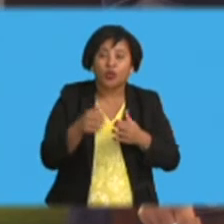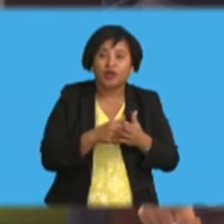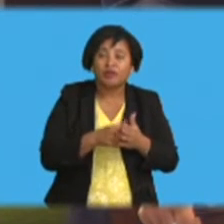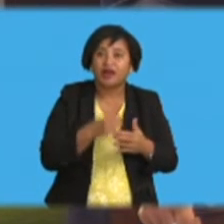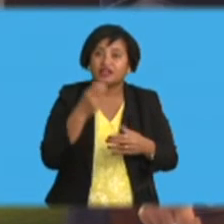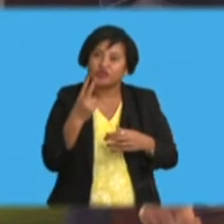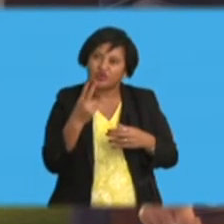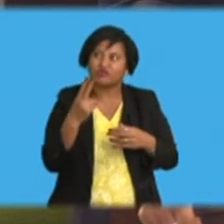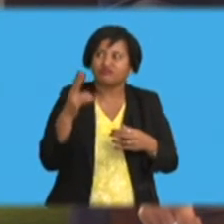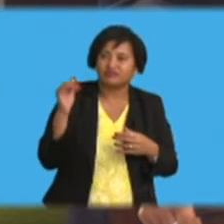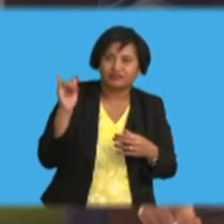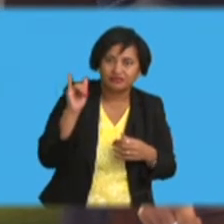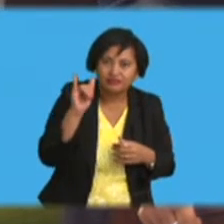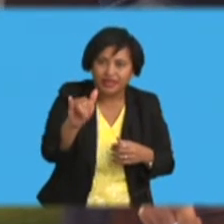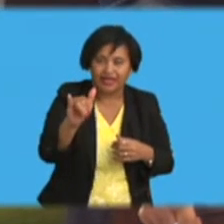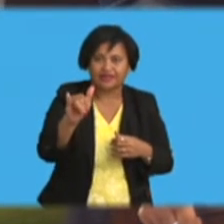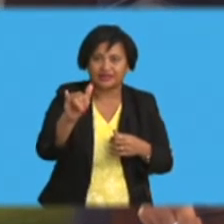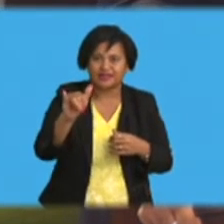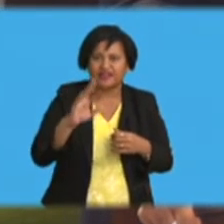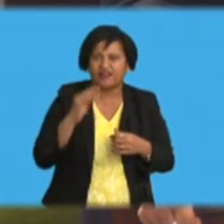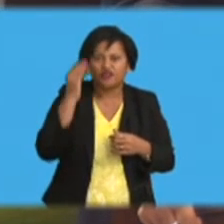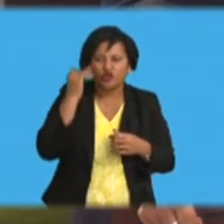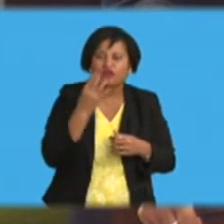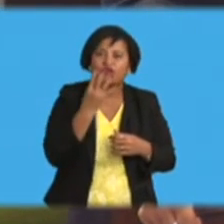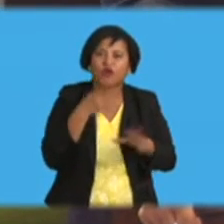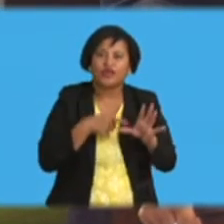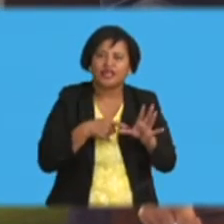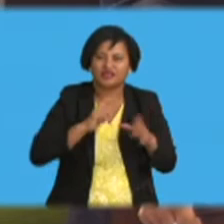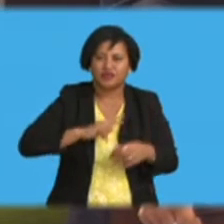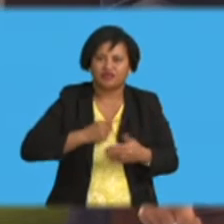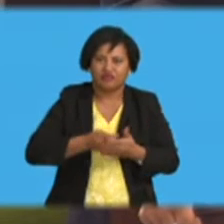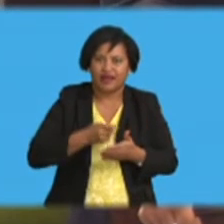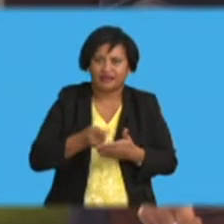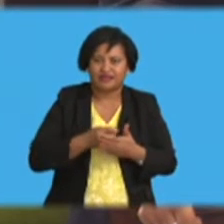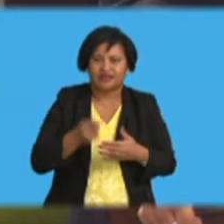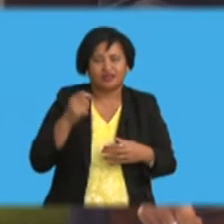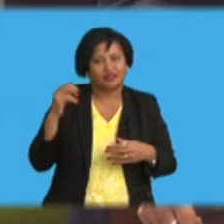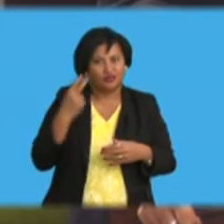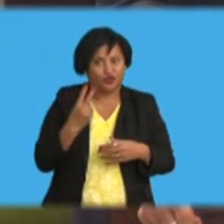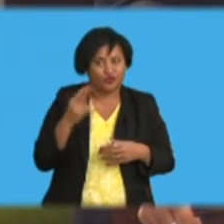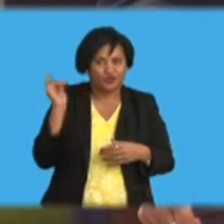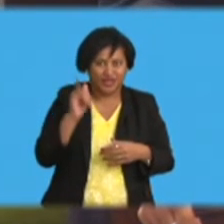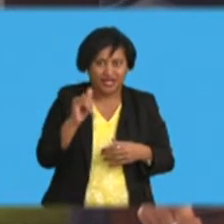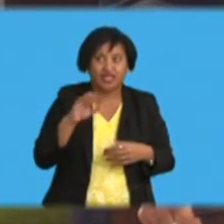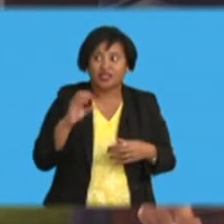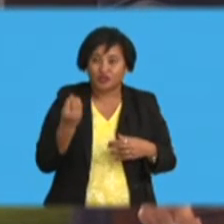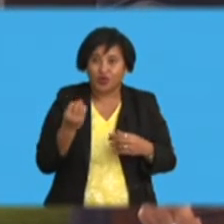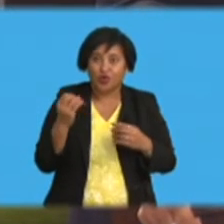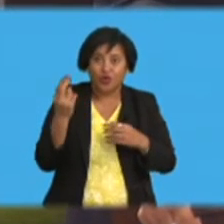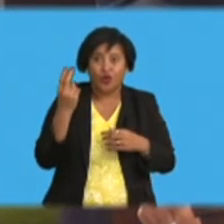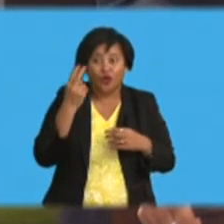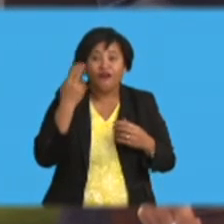series aircraft this year on a short-term lease for 4 years. This will enable Fiji Airways to start new direct flights